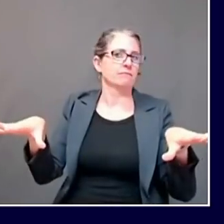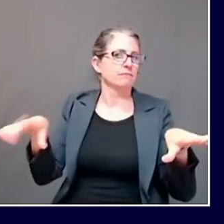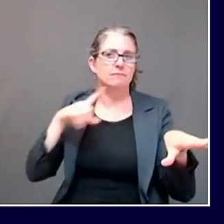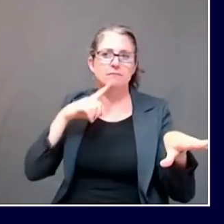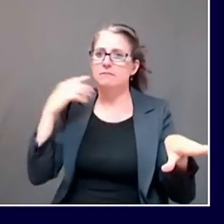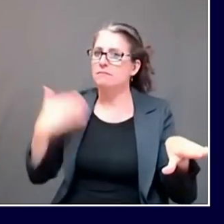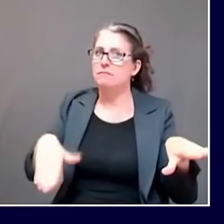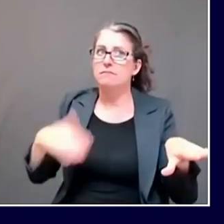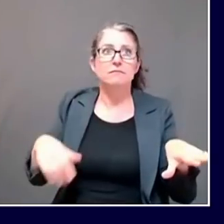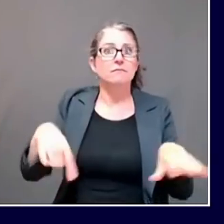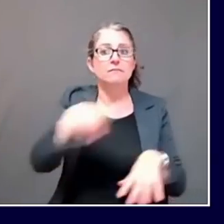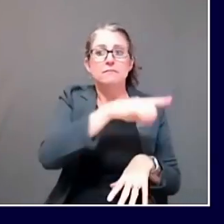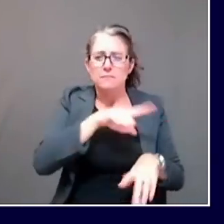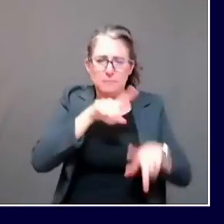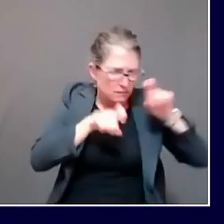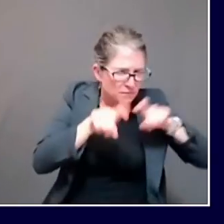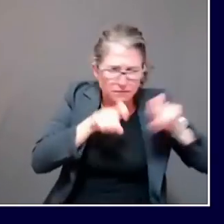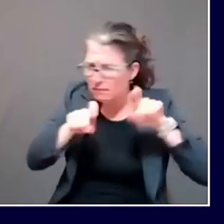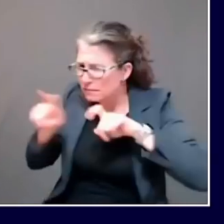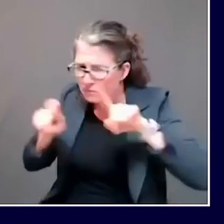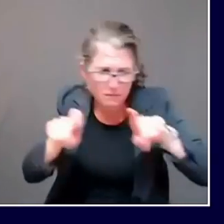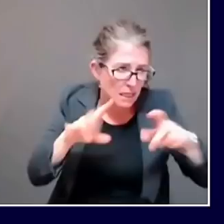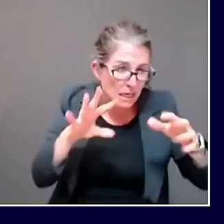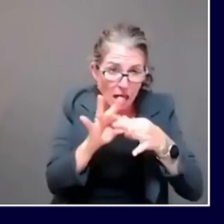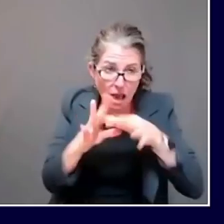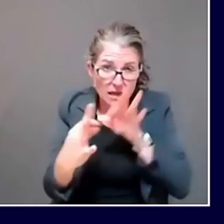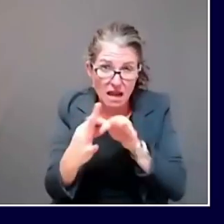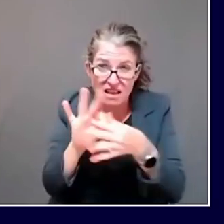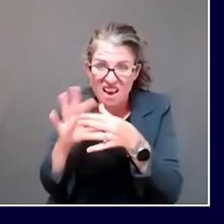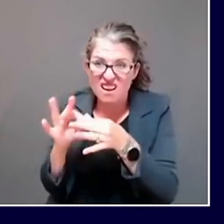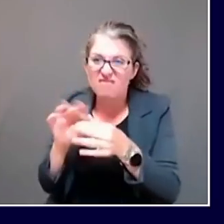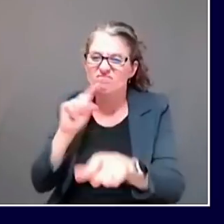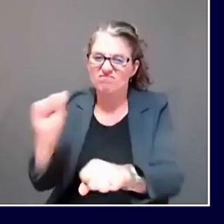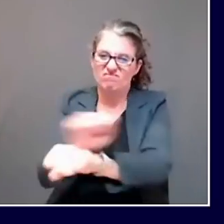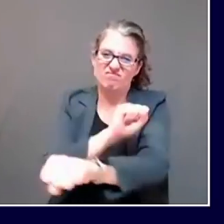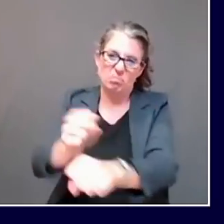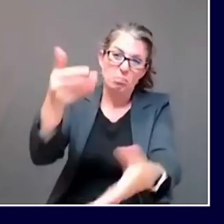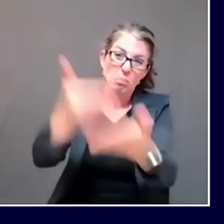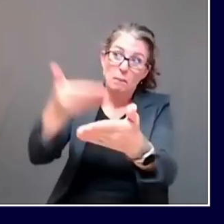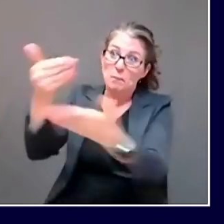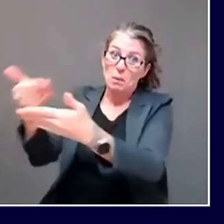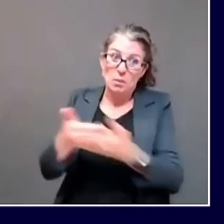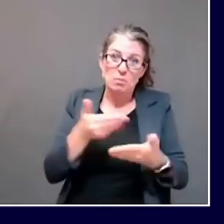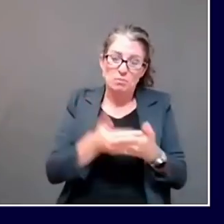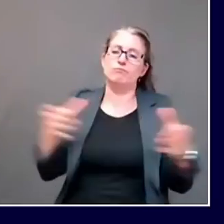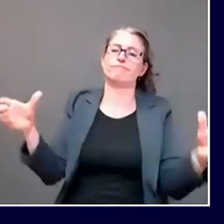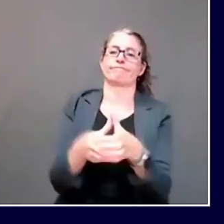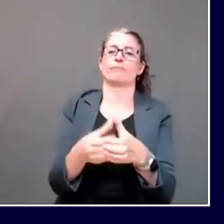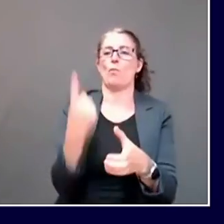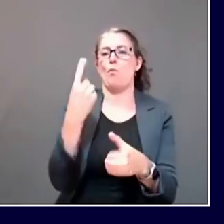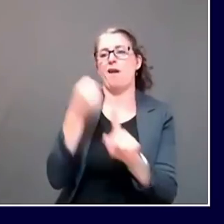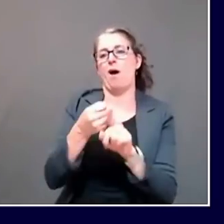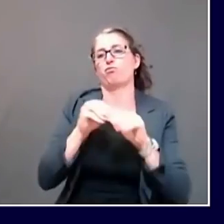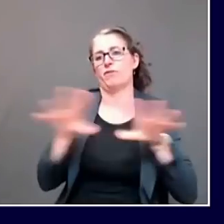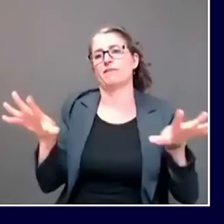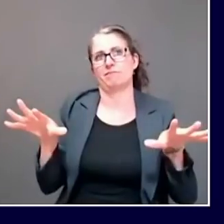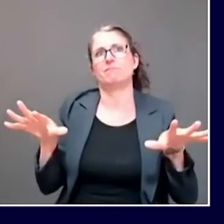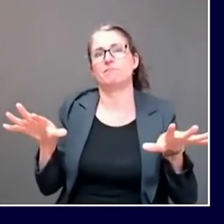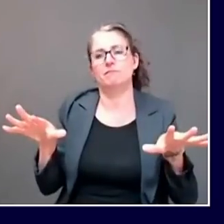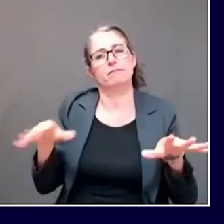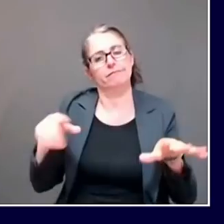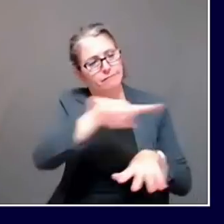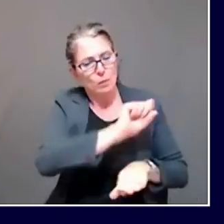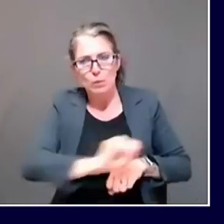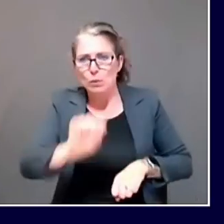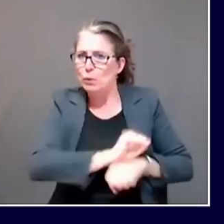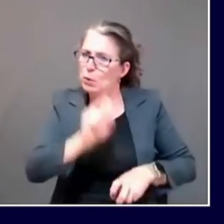of the puzzle, we now have clarity on what actually happened as a result of the events of that August 7th wedding.